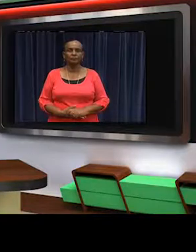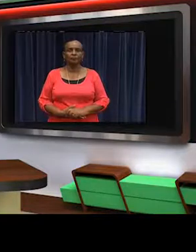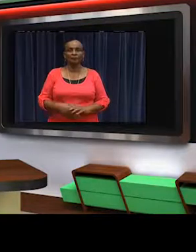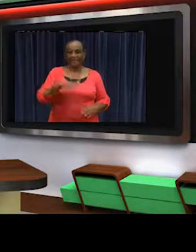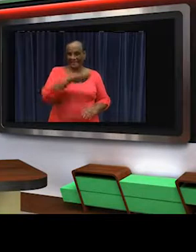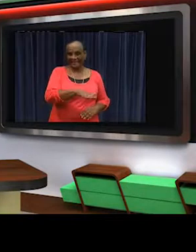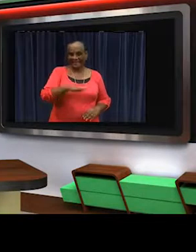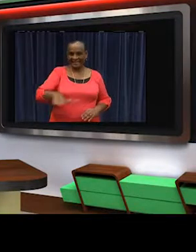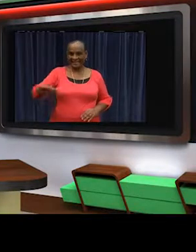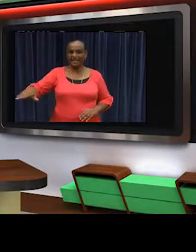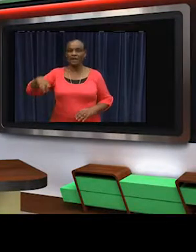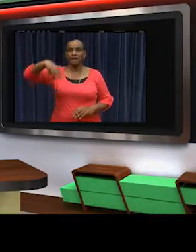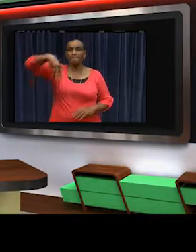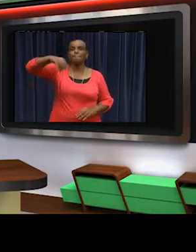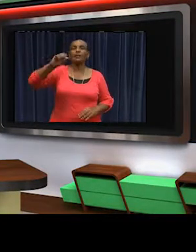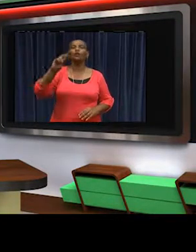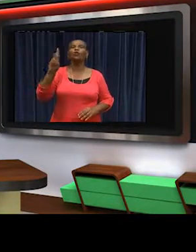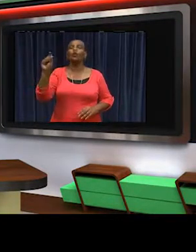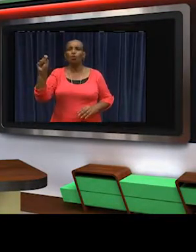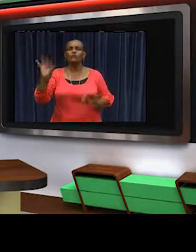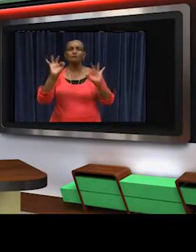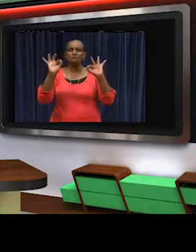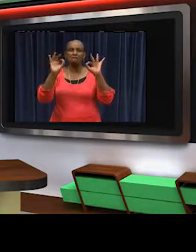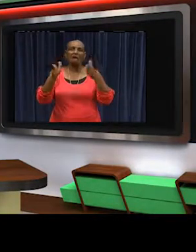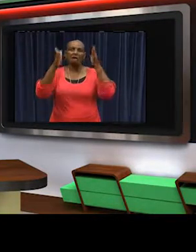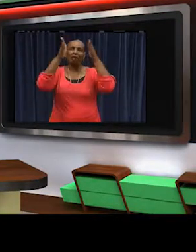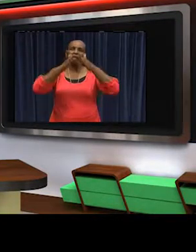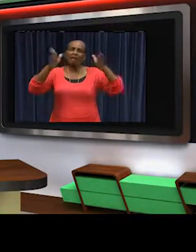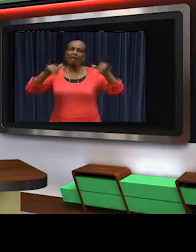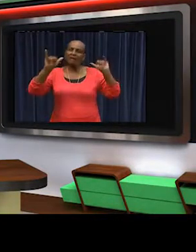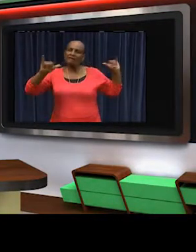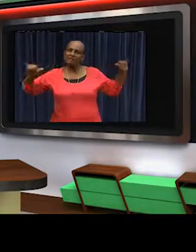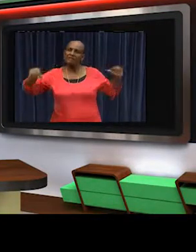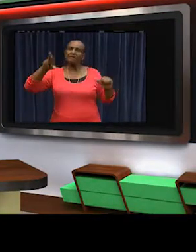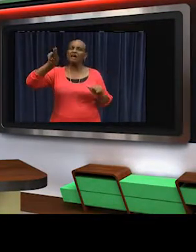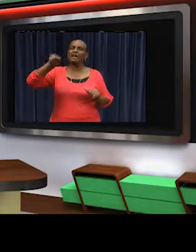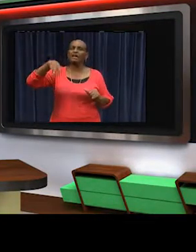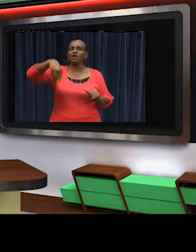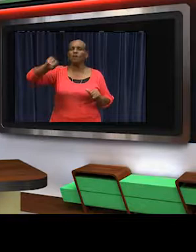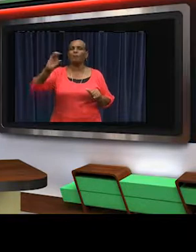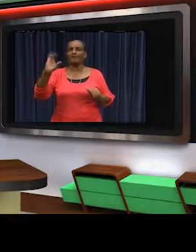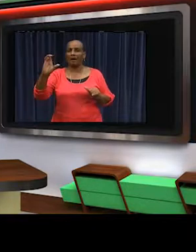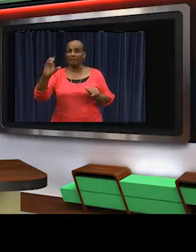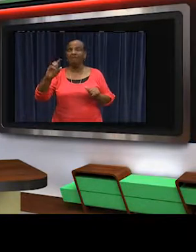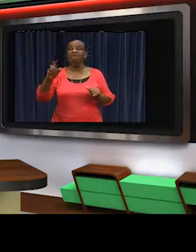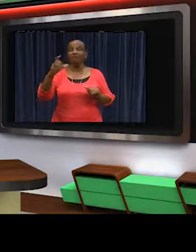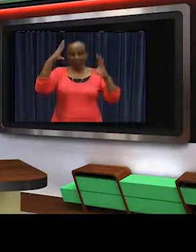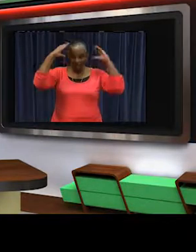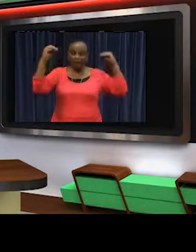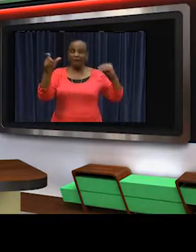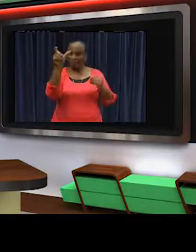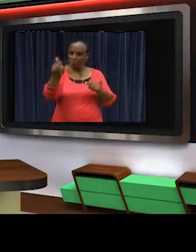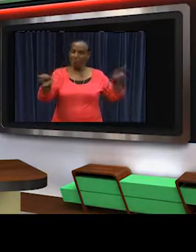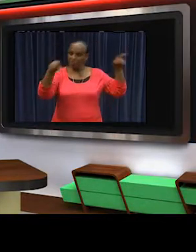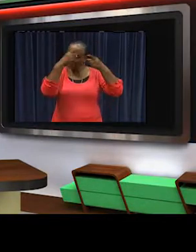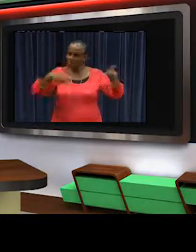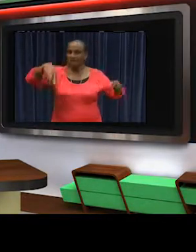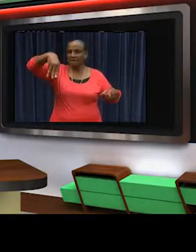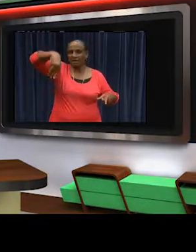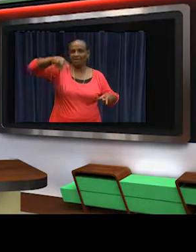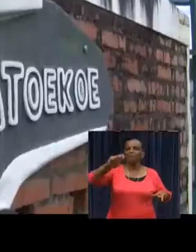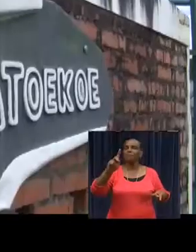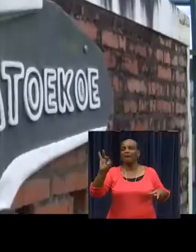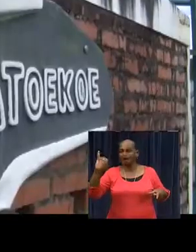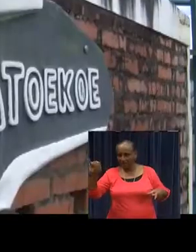Children of the Matuku Foundation receive a special Christmas celebration from Regilio Maknak, a Dutch artist known as